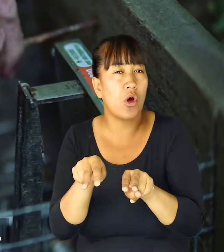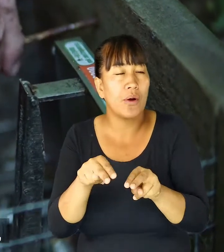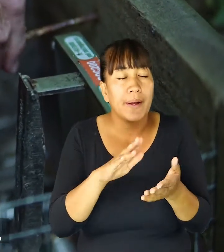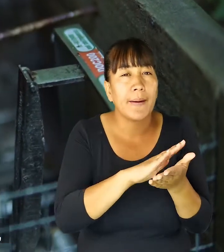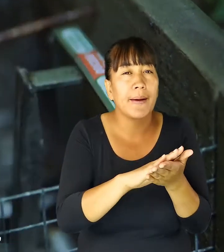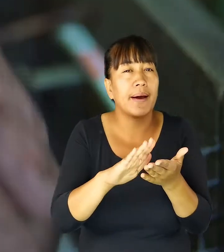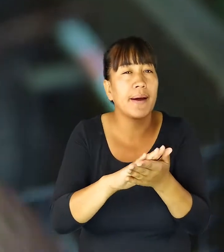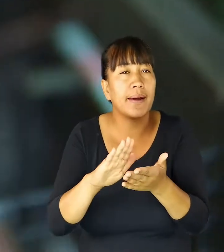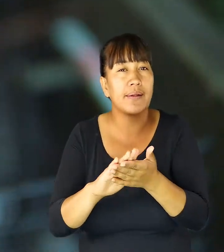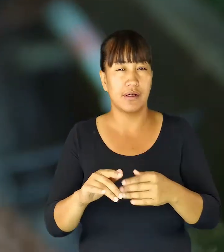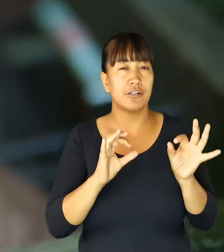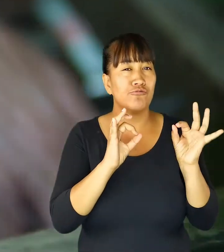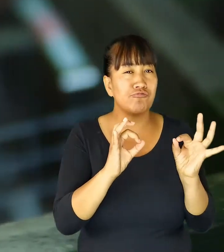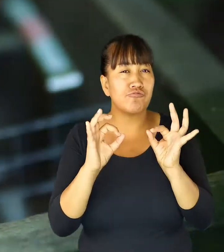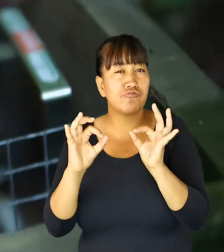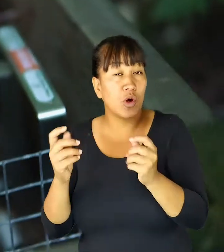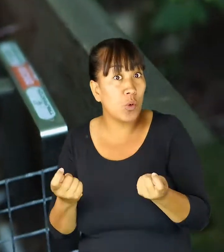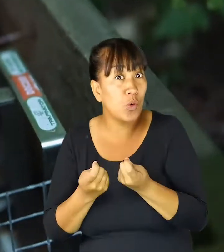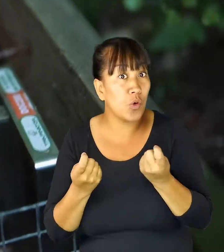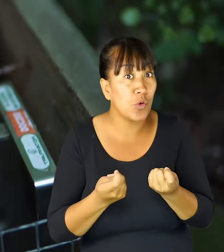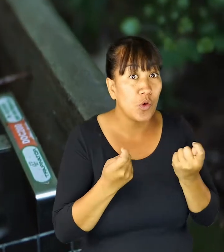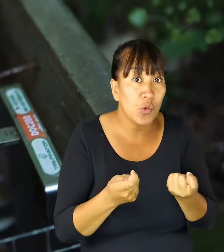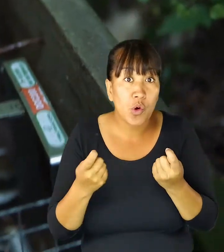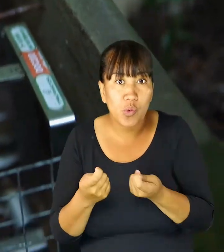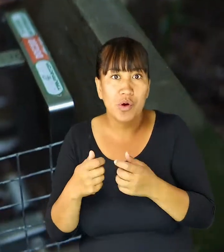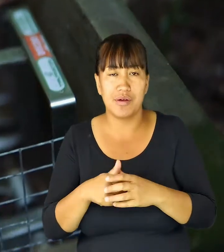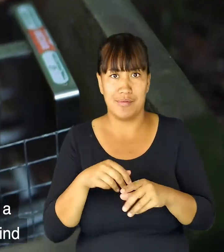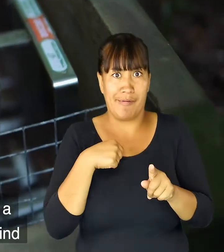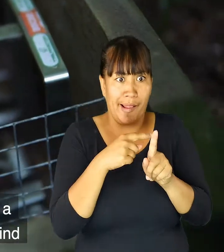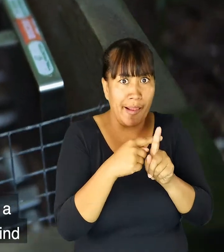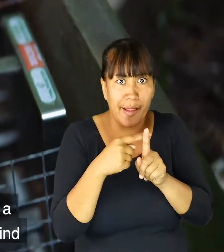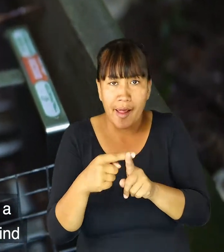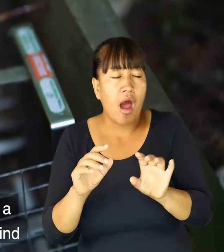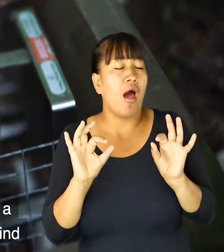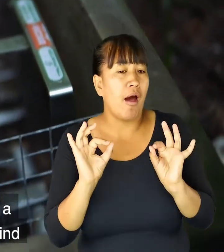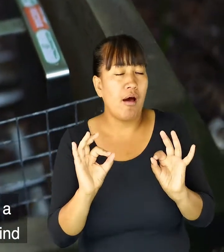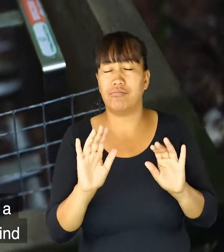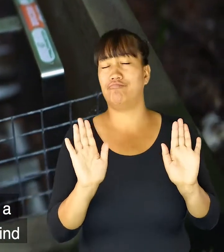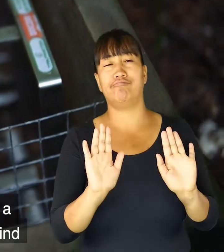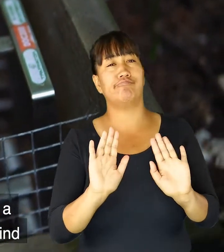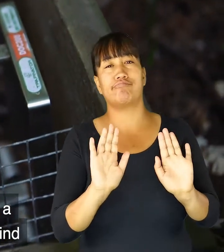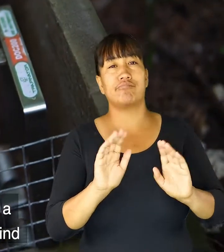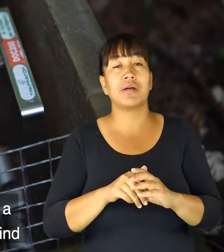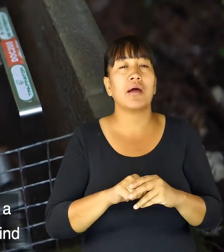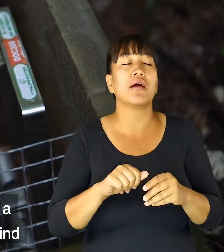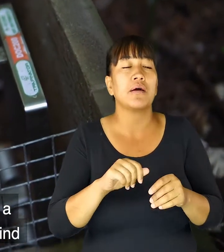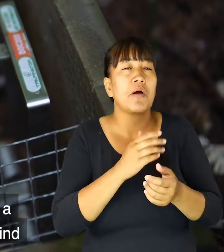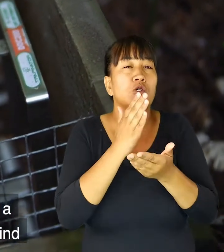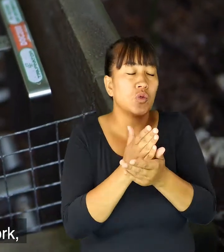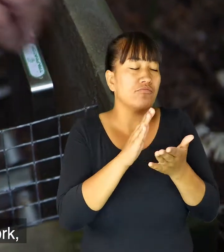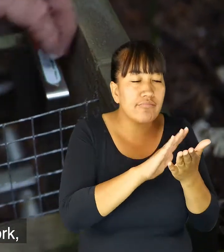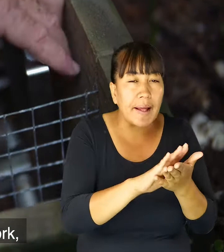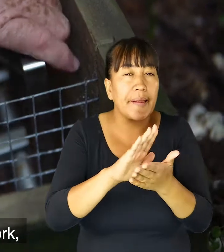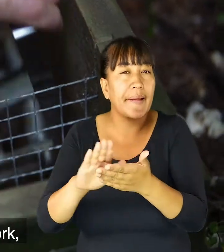good. There. And same with the traps. It might not look like I'm a neat freak, and I don't mind a bit of hair